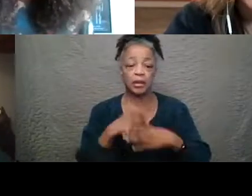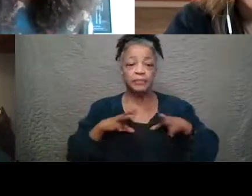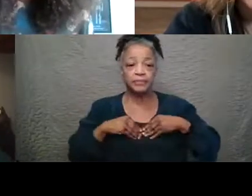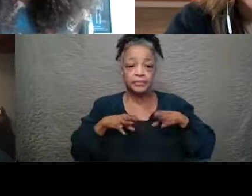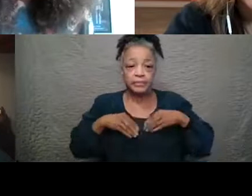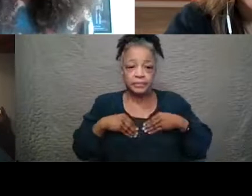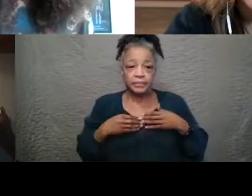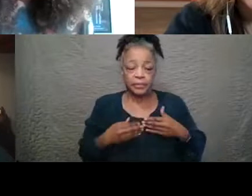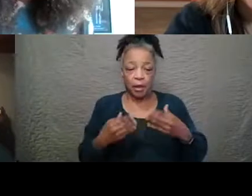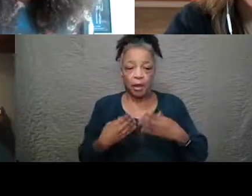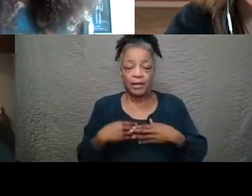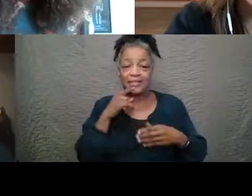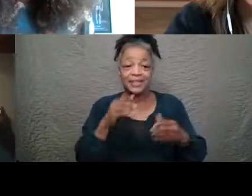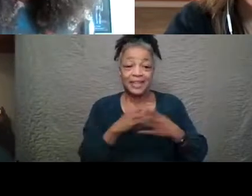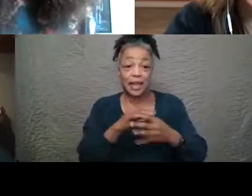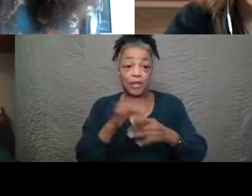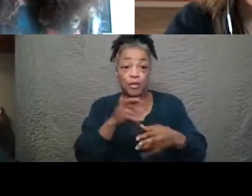ends justify the means.